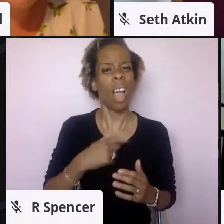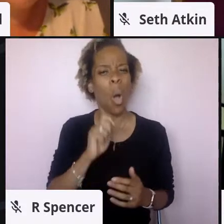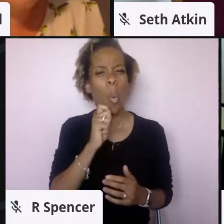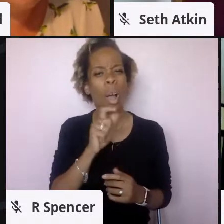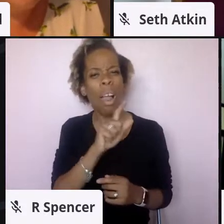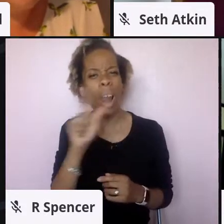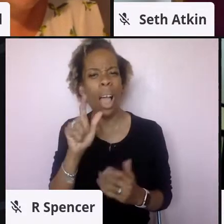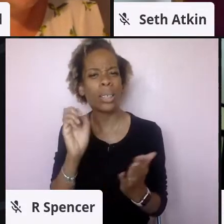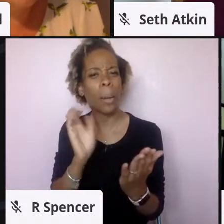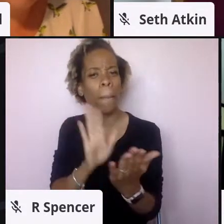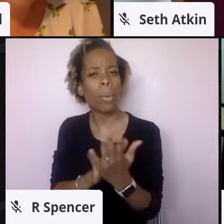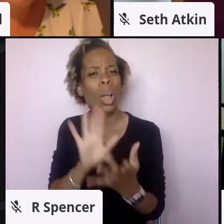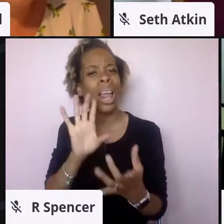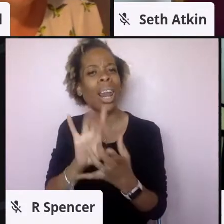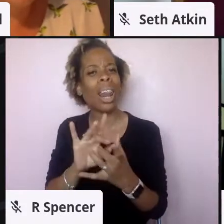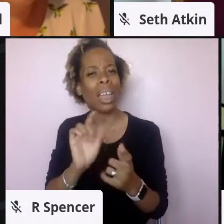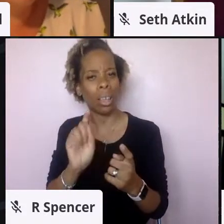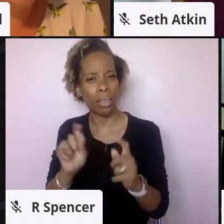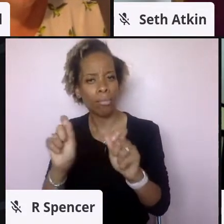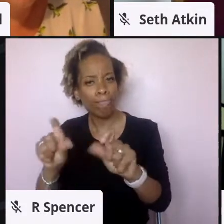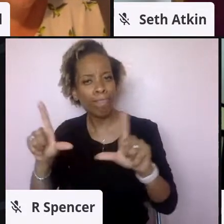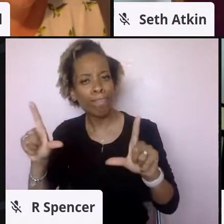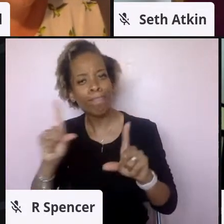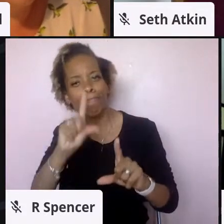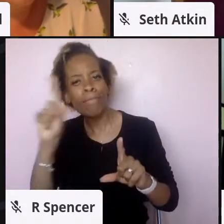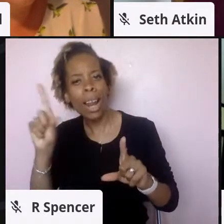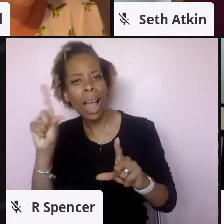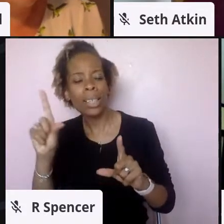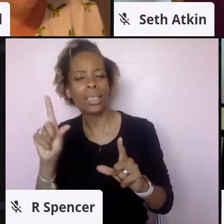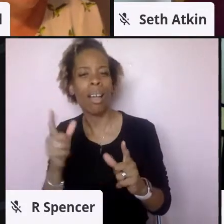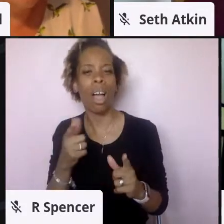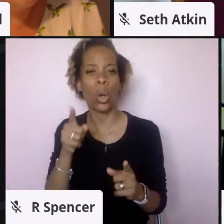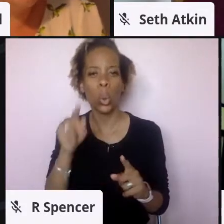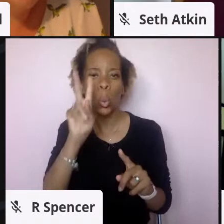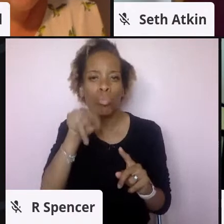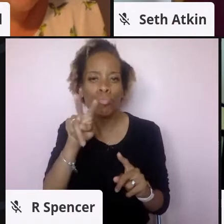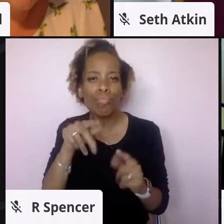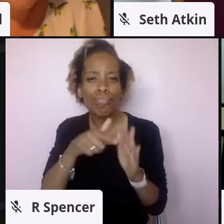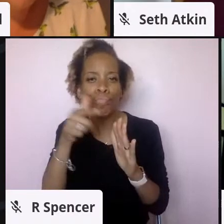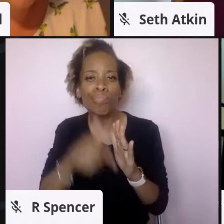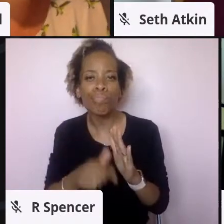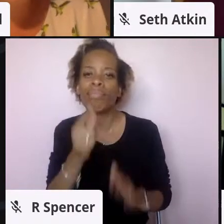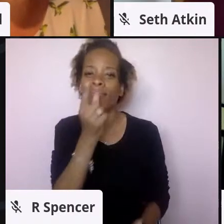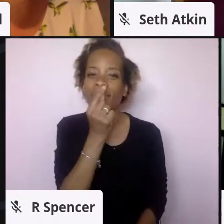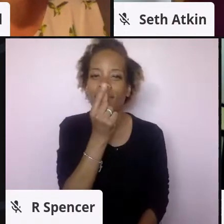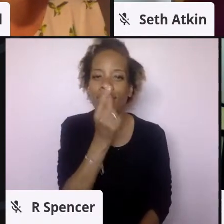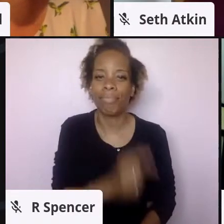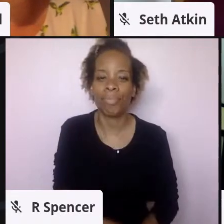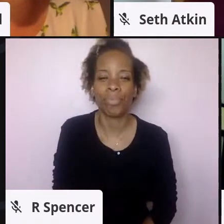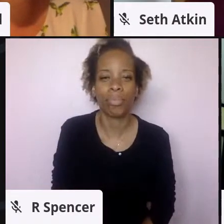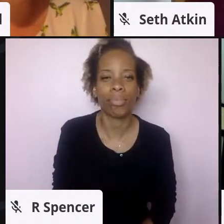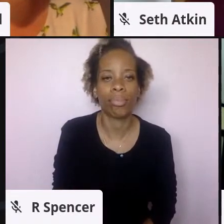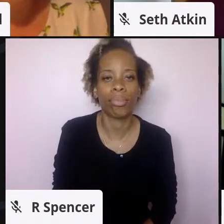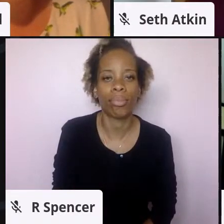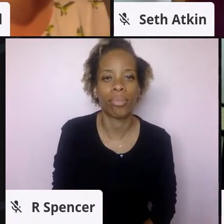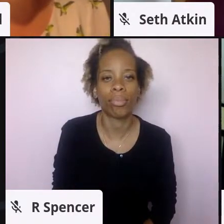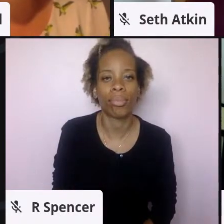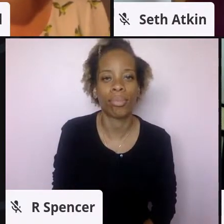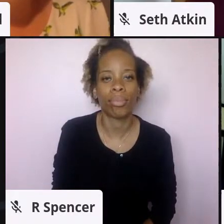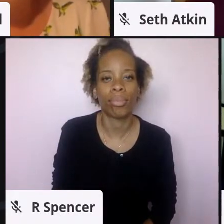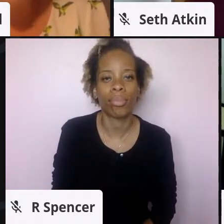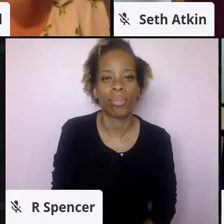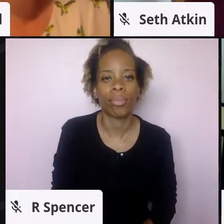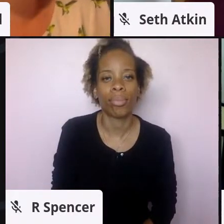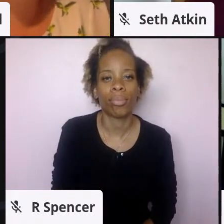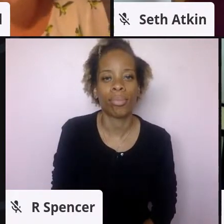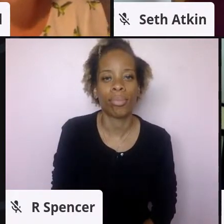link into the chat box for how some of the detail around those. And then I think finally, in terms of some of the